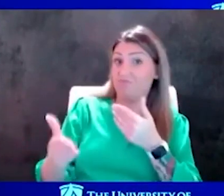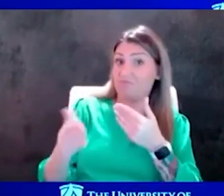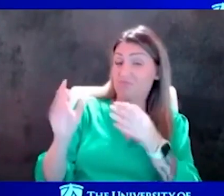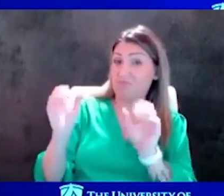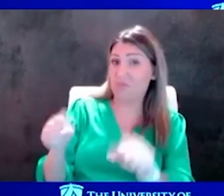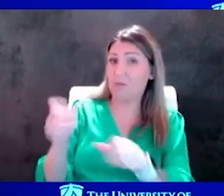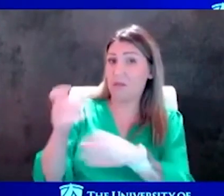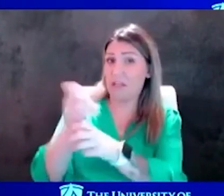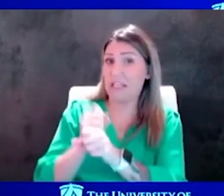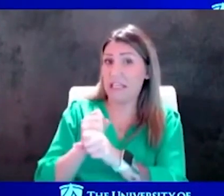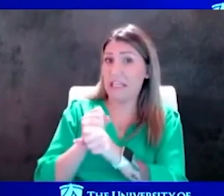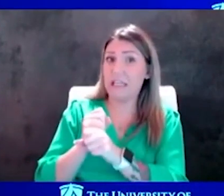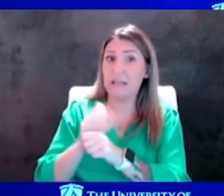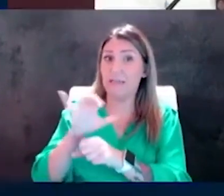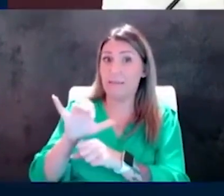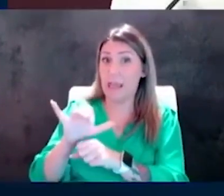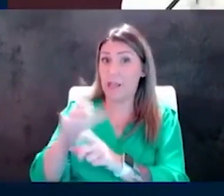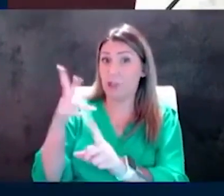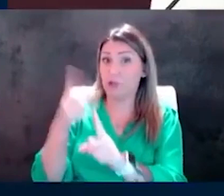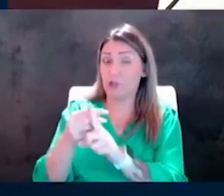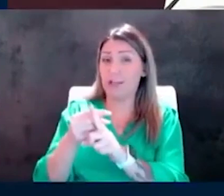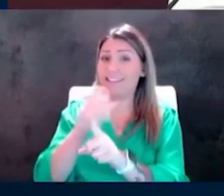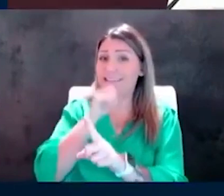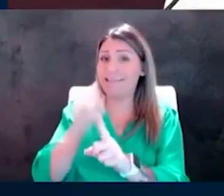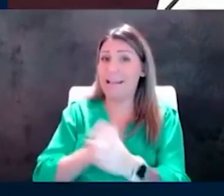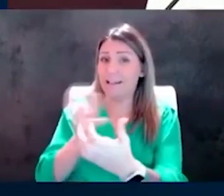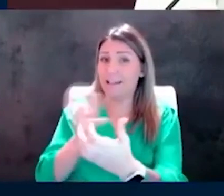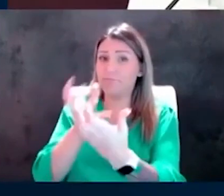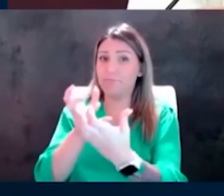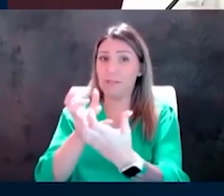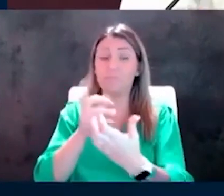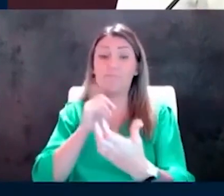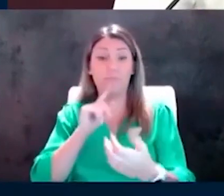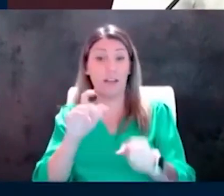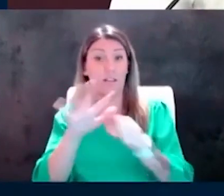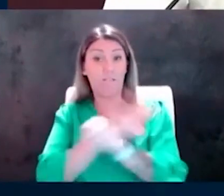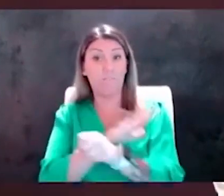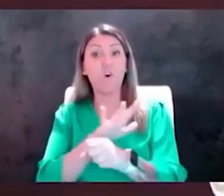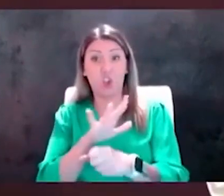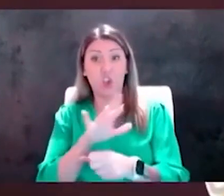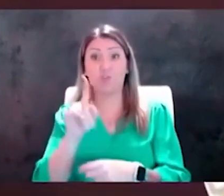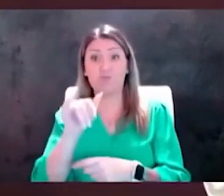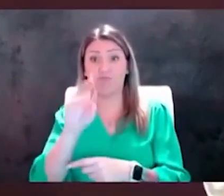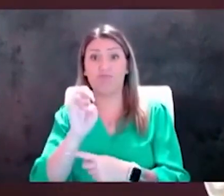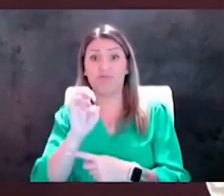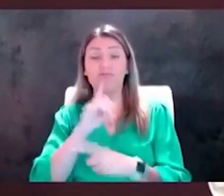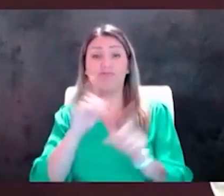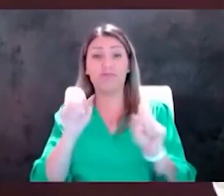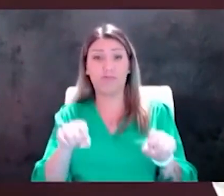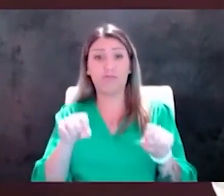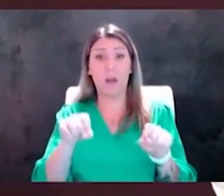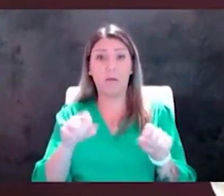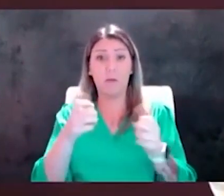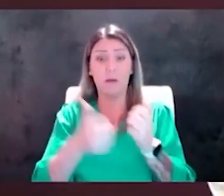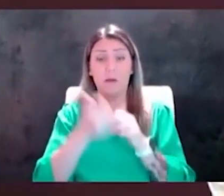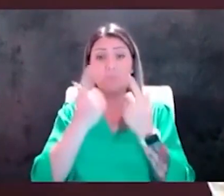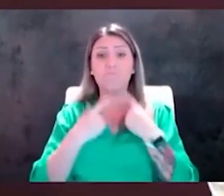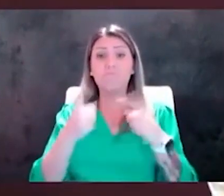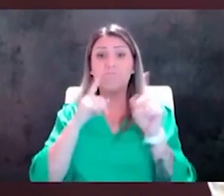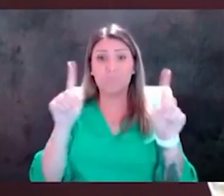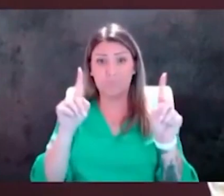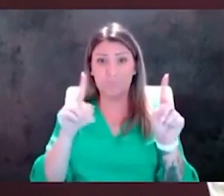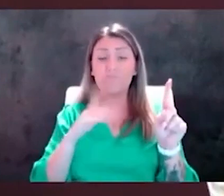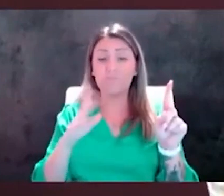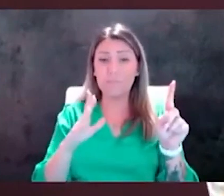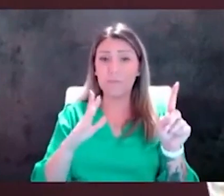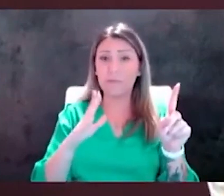age appropriate at that point. Yeah, I'd try and get that full dose one, and I think that's probably the way to go. And I think you'll get plenty. The truth is, you're going to get a great